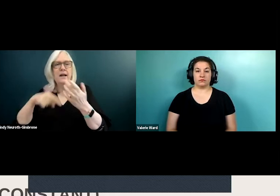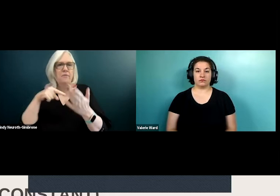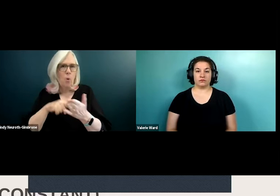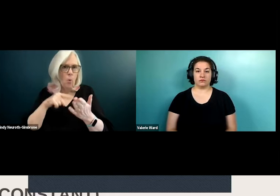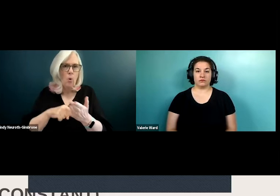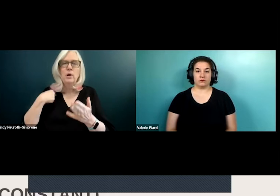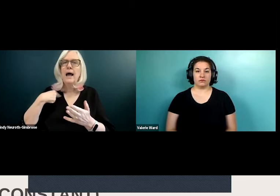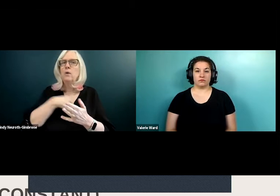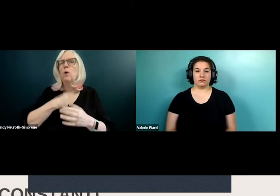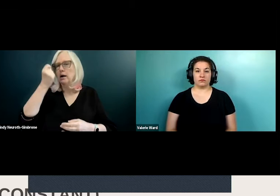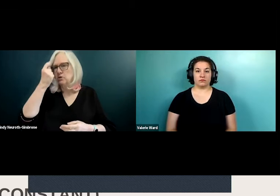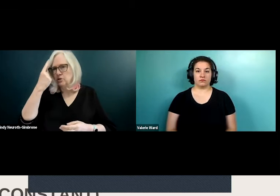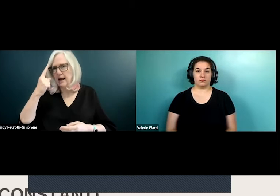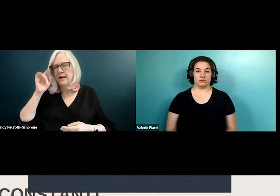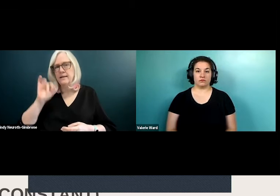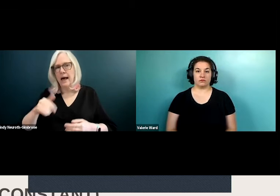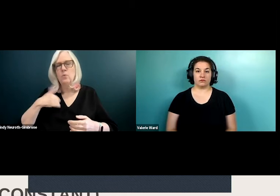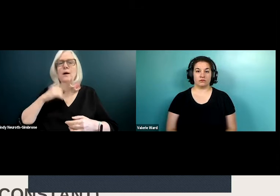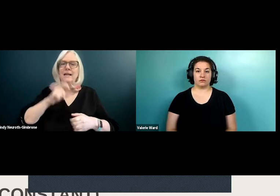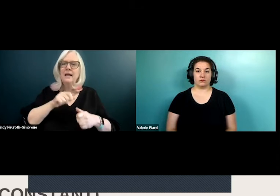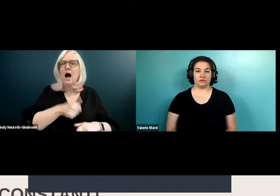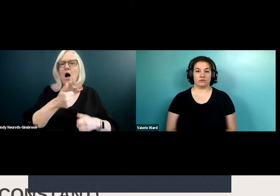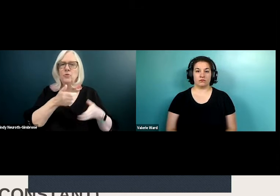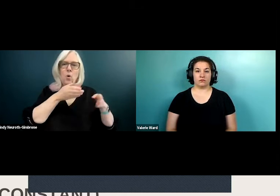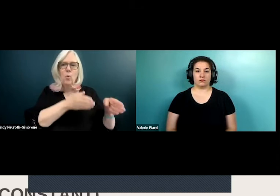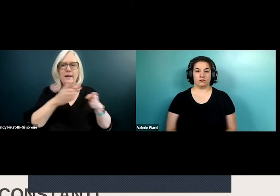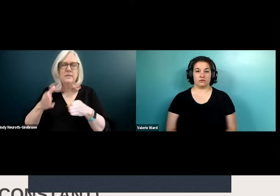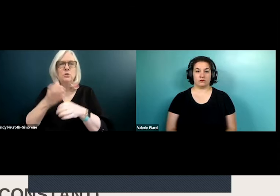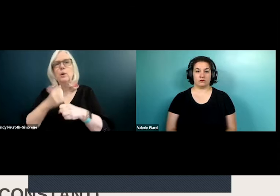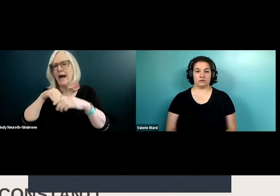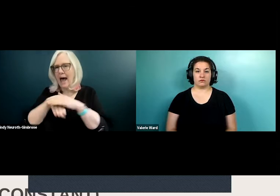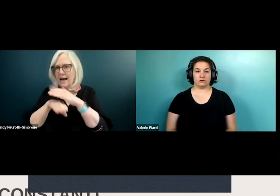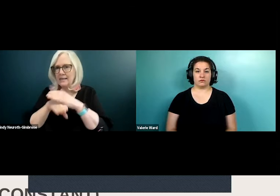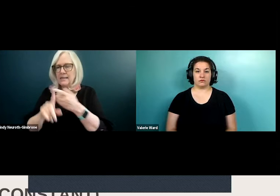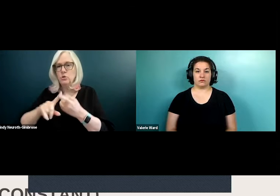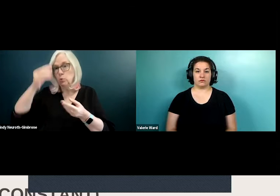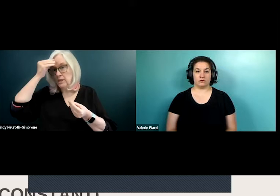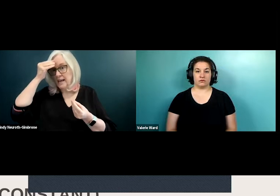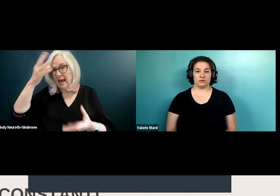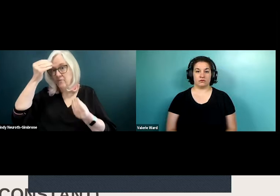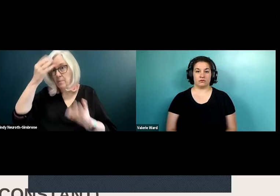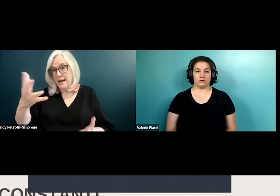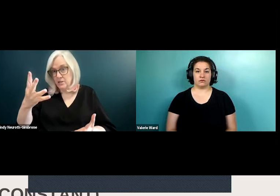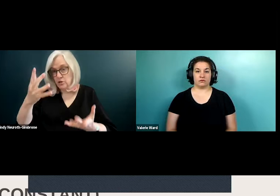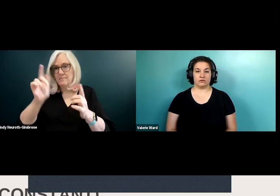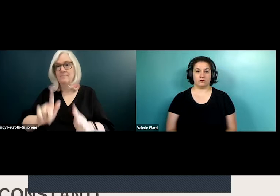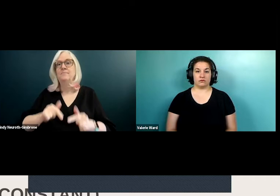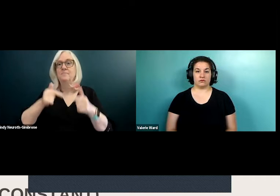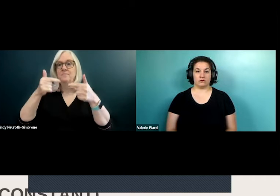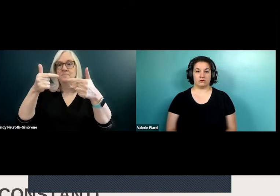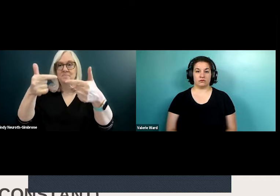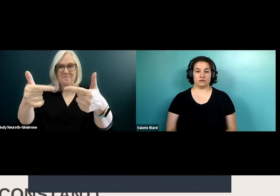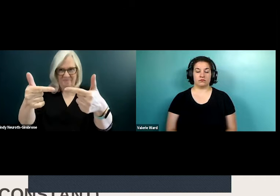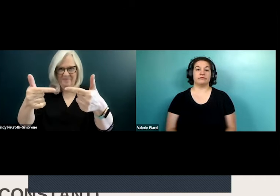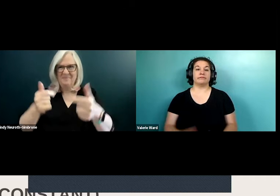that there has to be other ways to get access to the information we're trying to provide our students. So we try to go beyond that. We